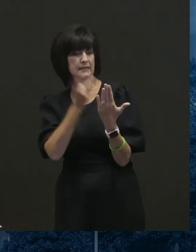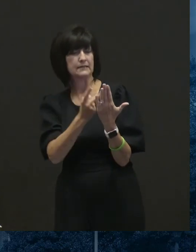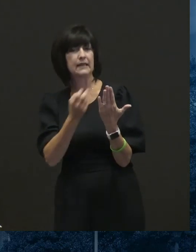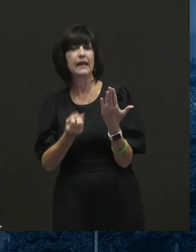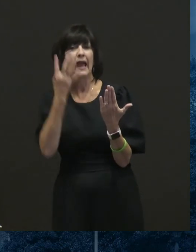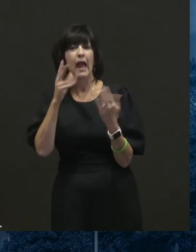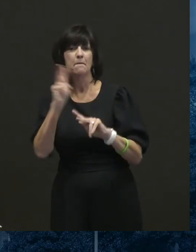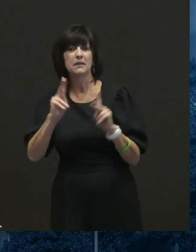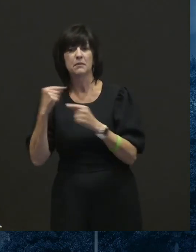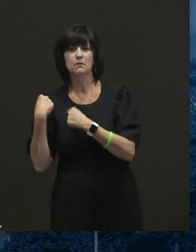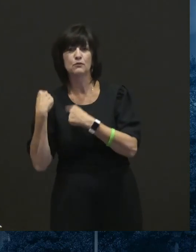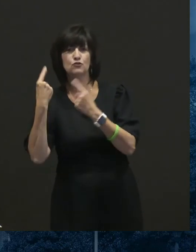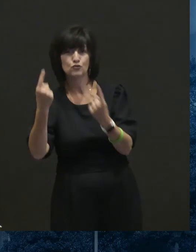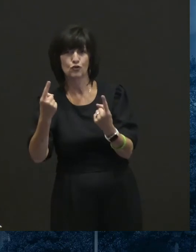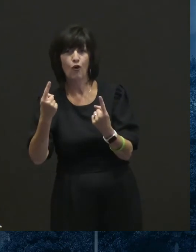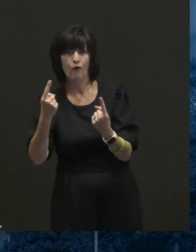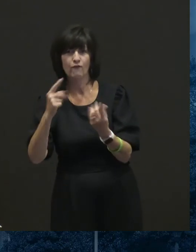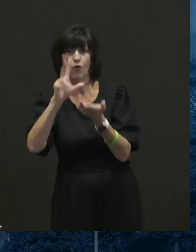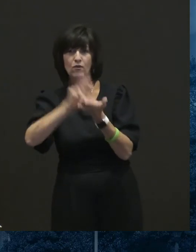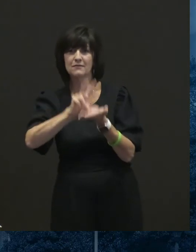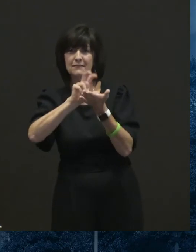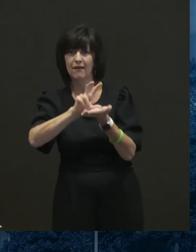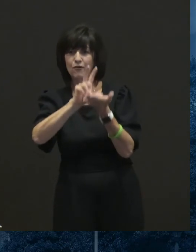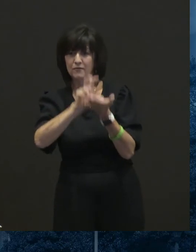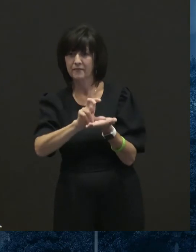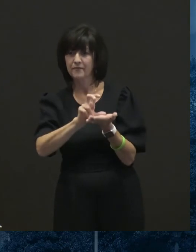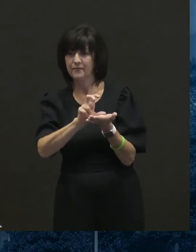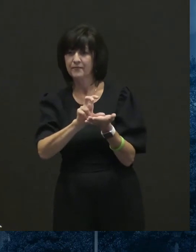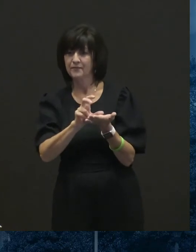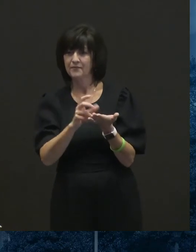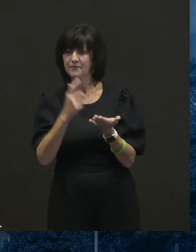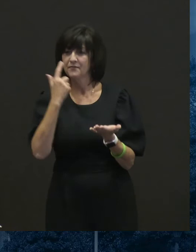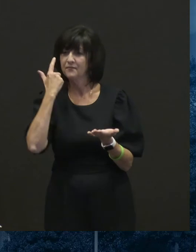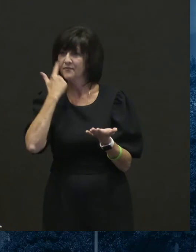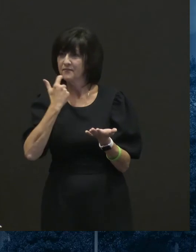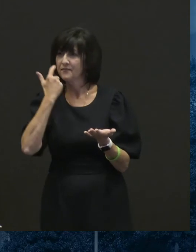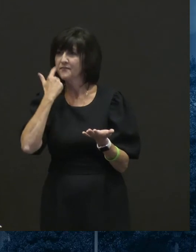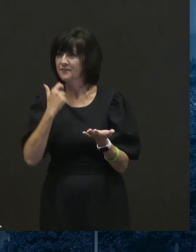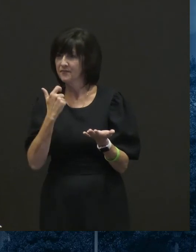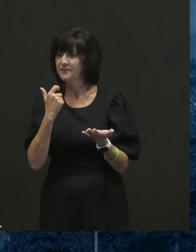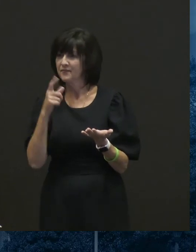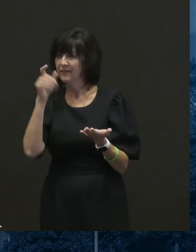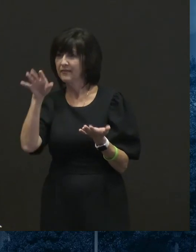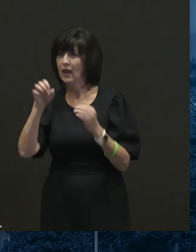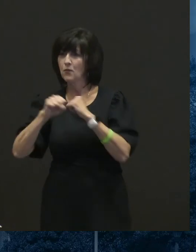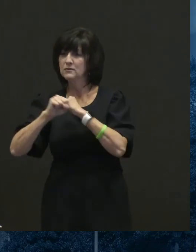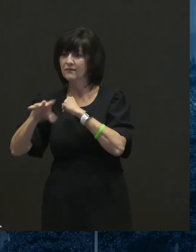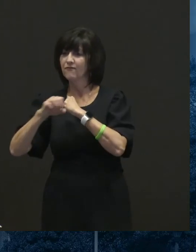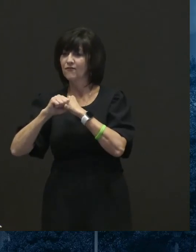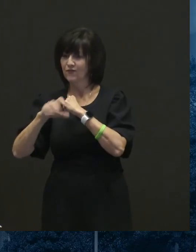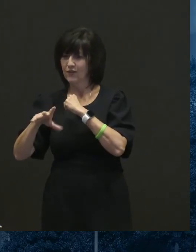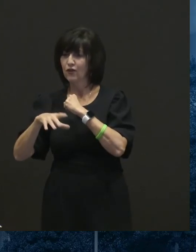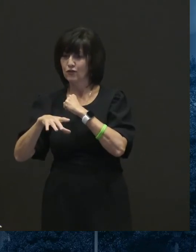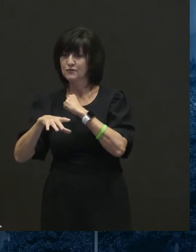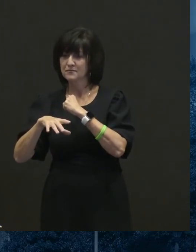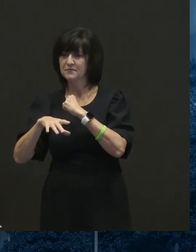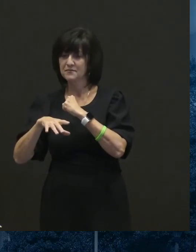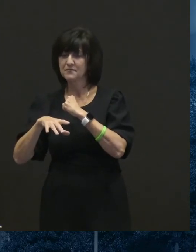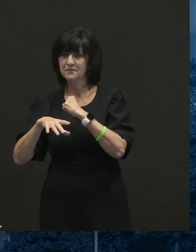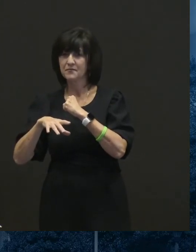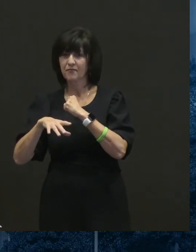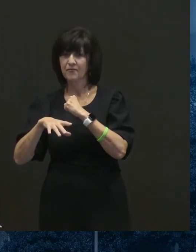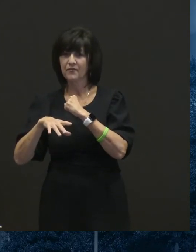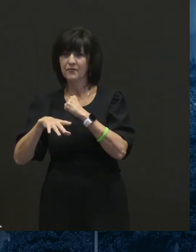been sitting up here. There was a little flyer there that was on in the material that we